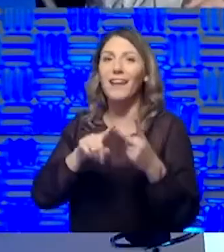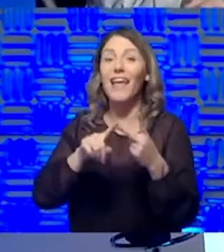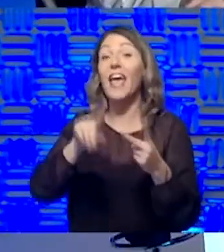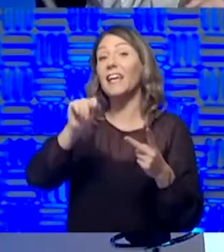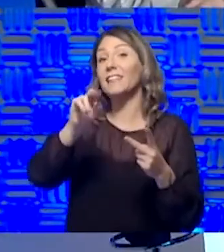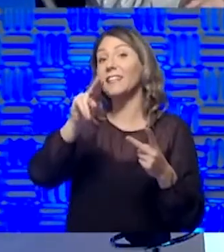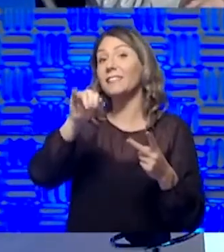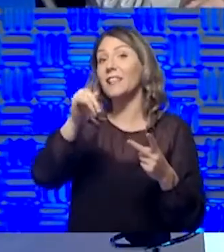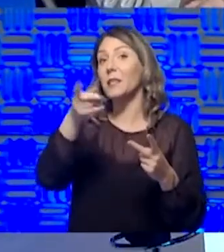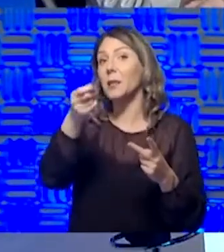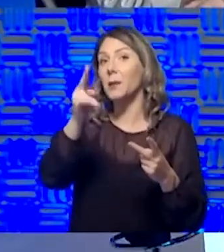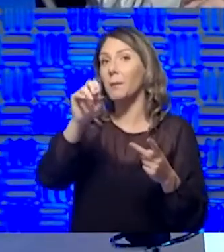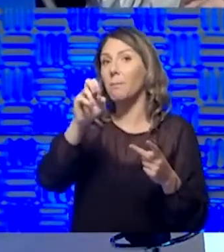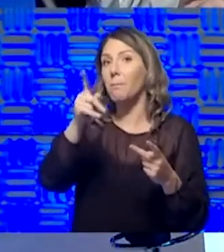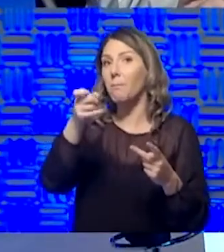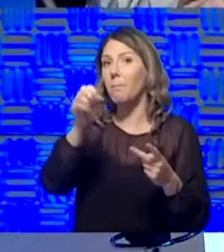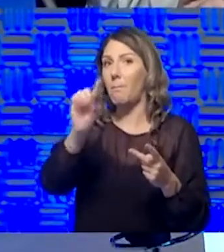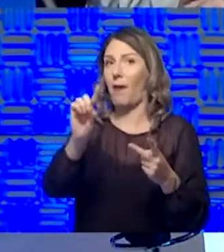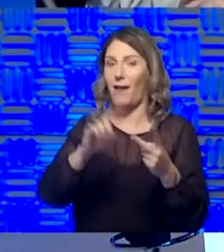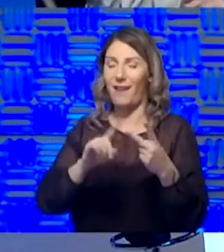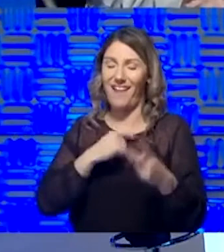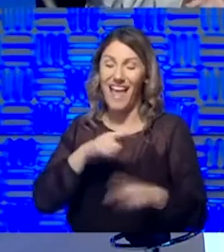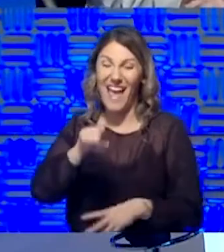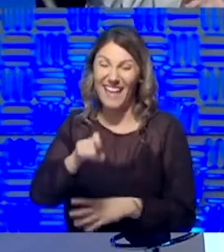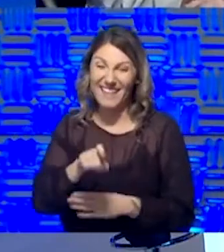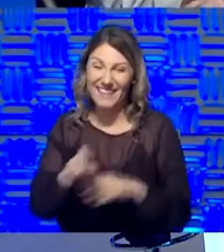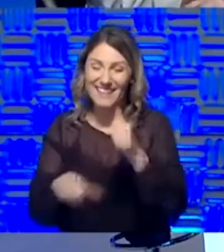tocilizumab. Thank you. I need an assist there.